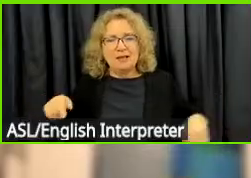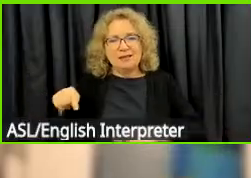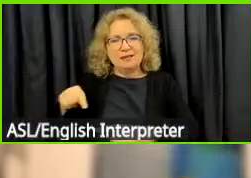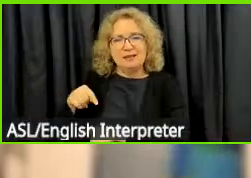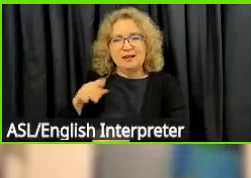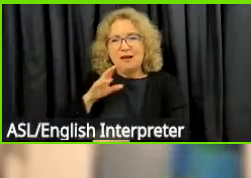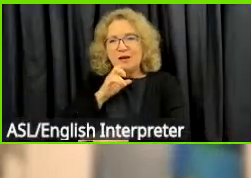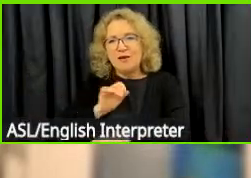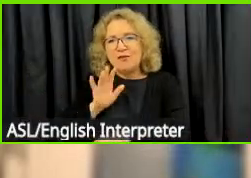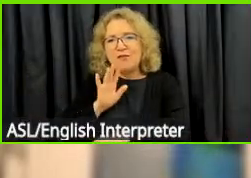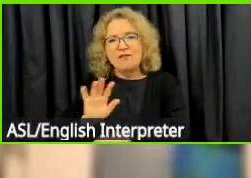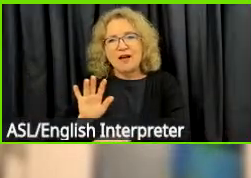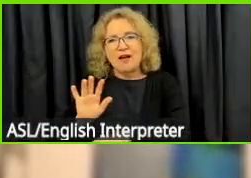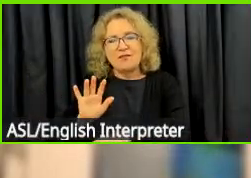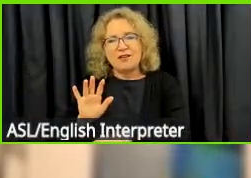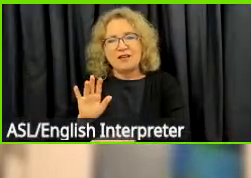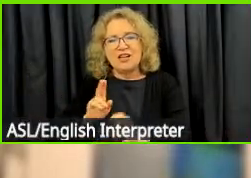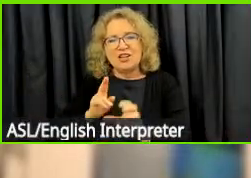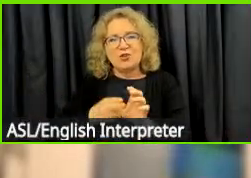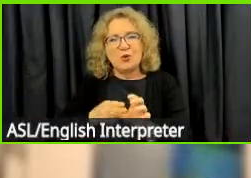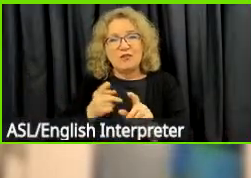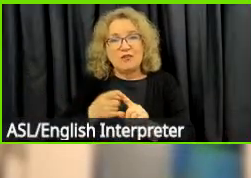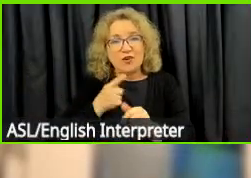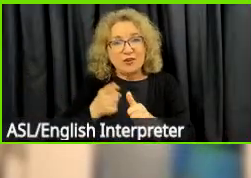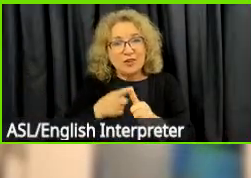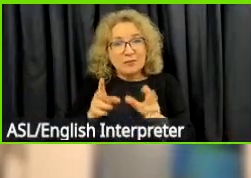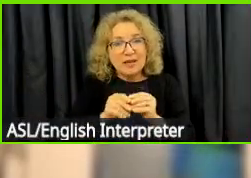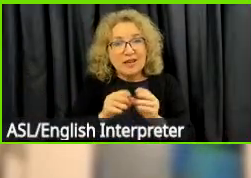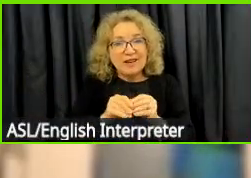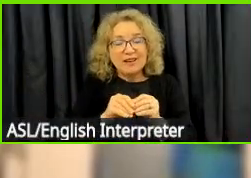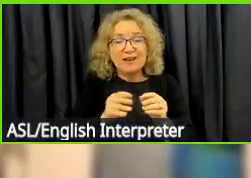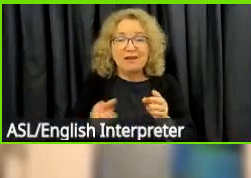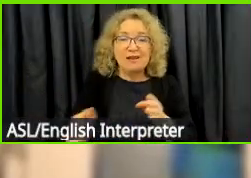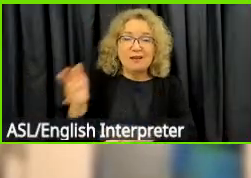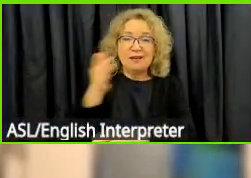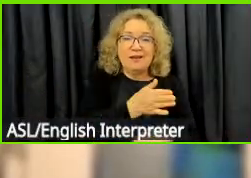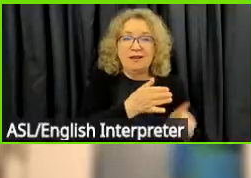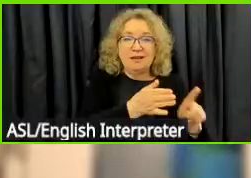joined us for our first meeting when he was 9 months old.